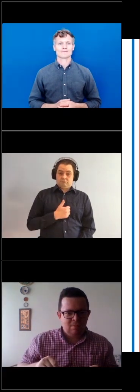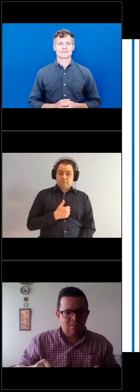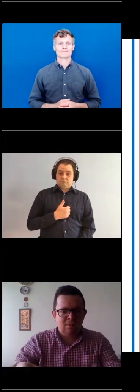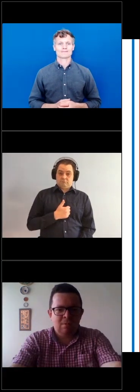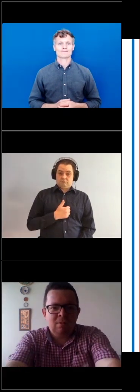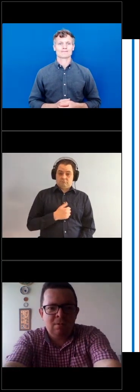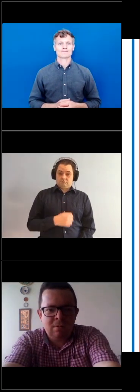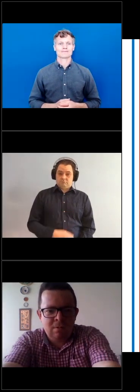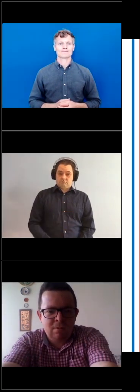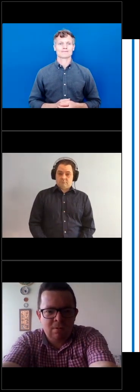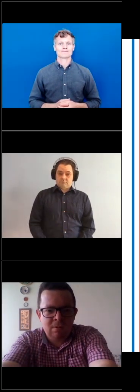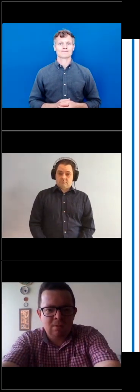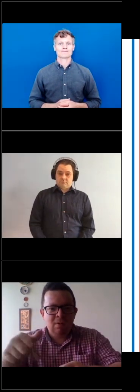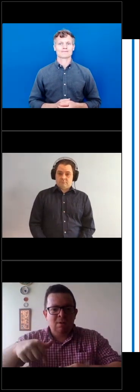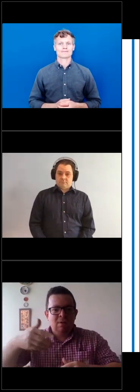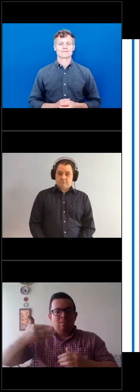Okay.